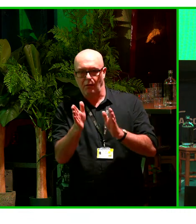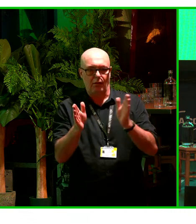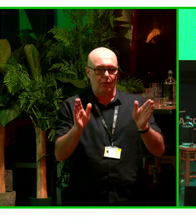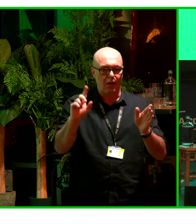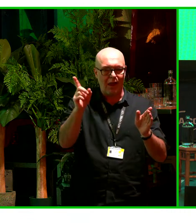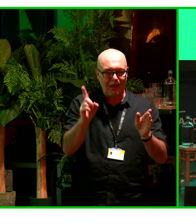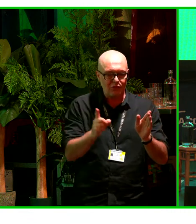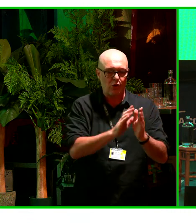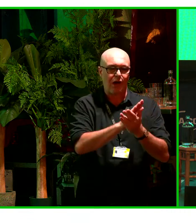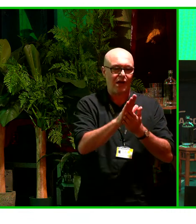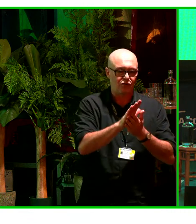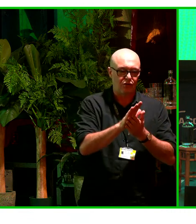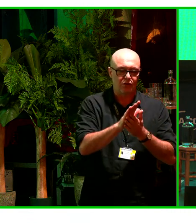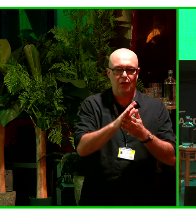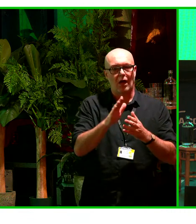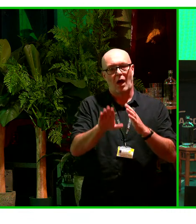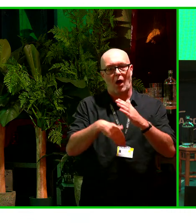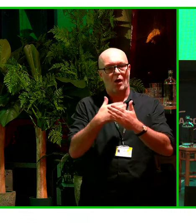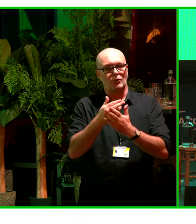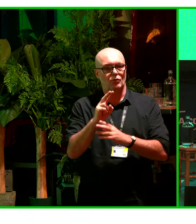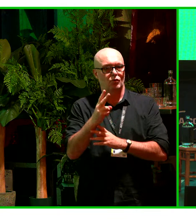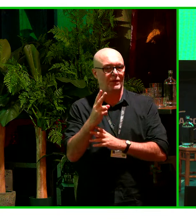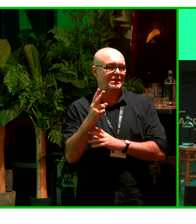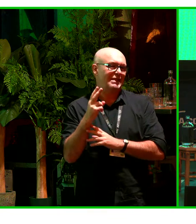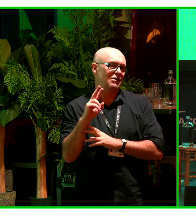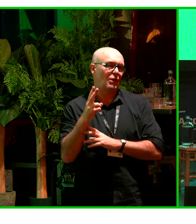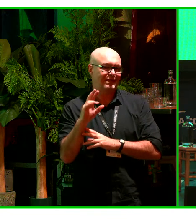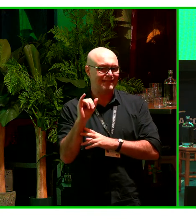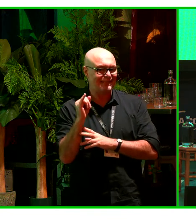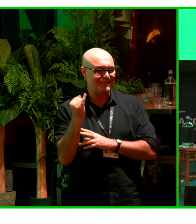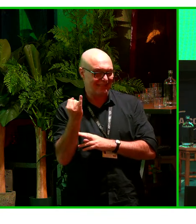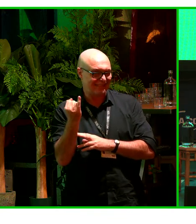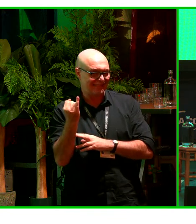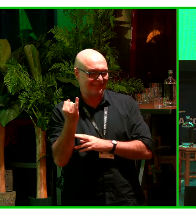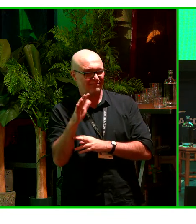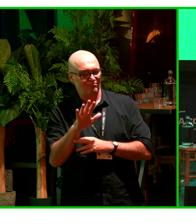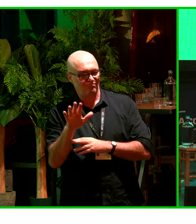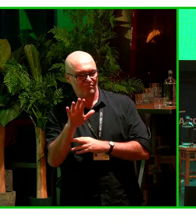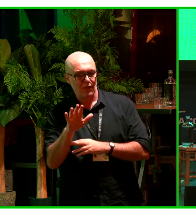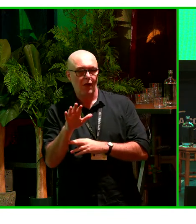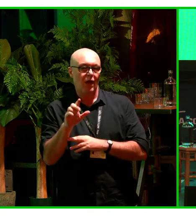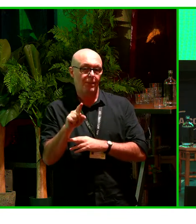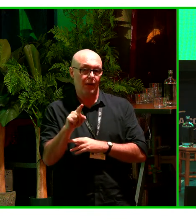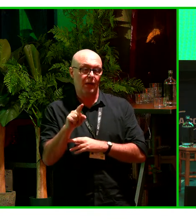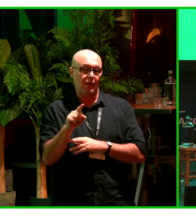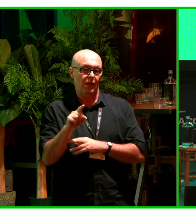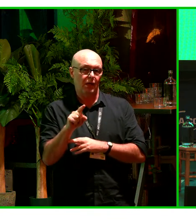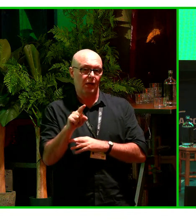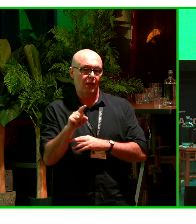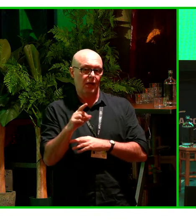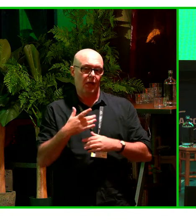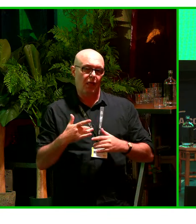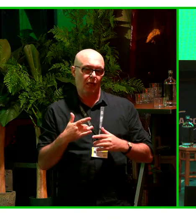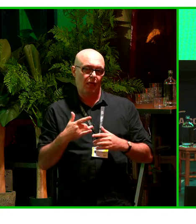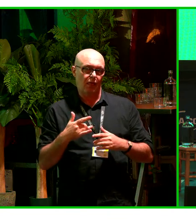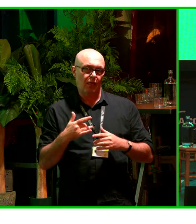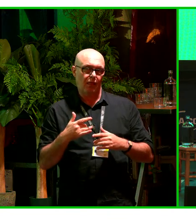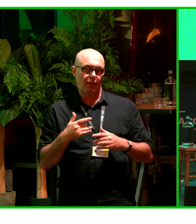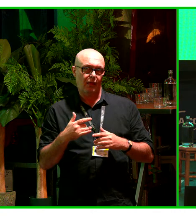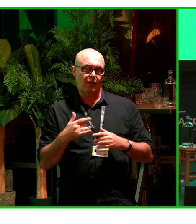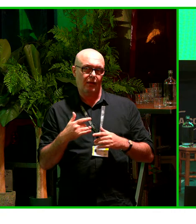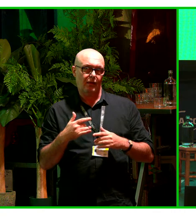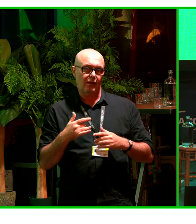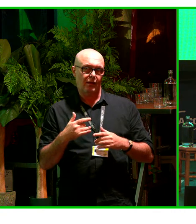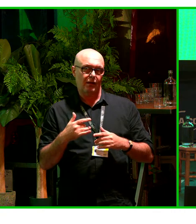till 25, 26. But what they're committed to and pushing for is that we still got to upgrade our